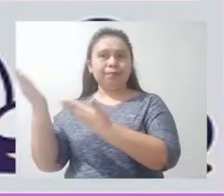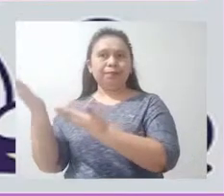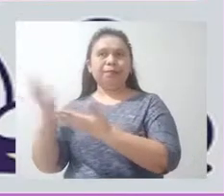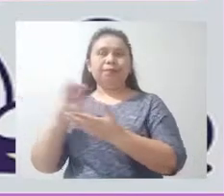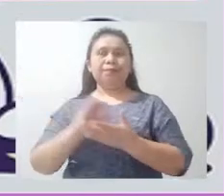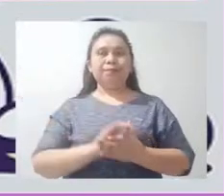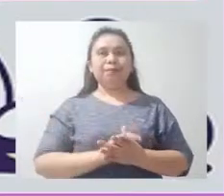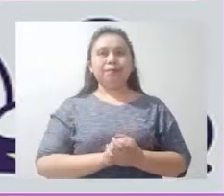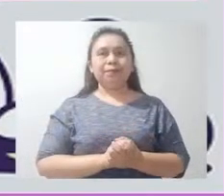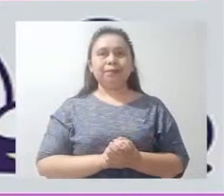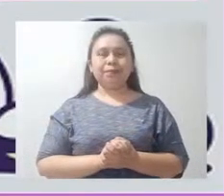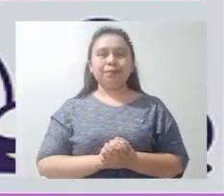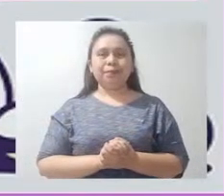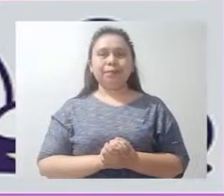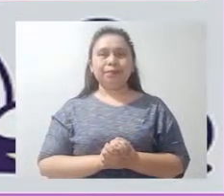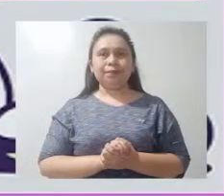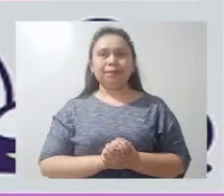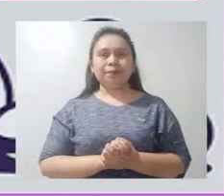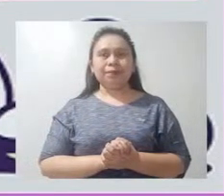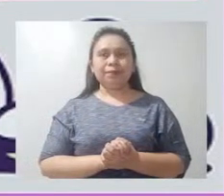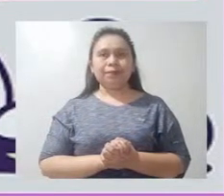stand.